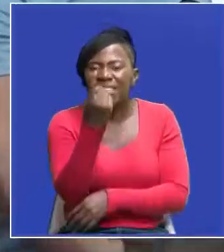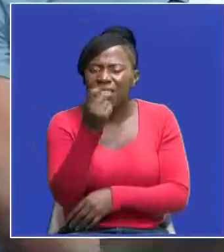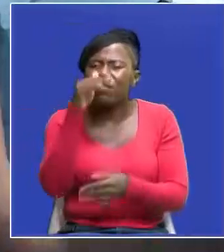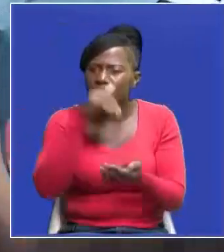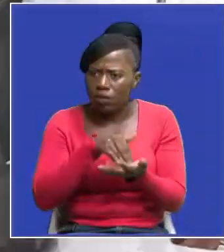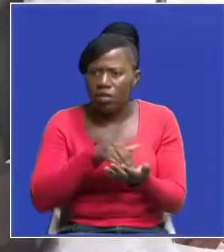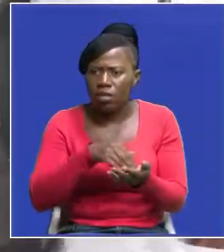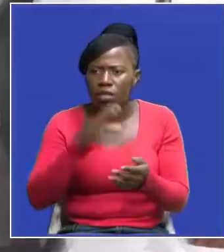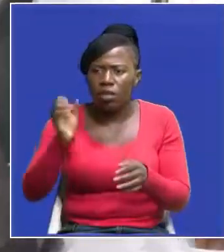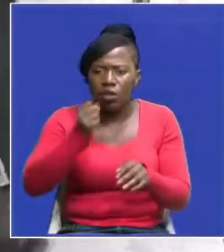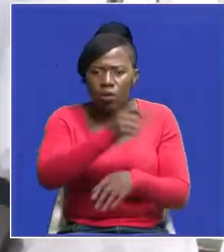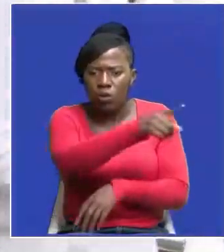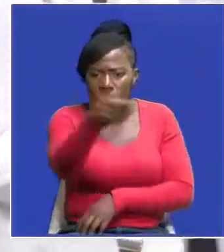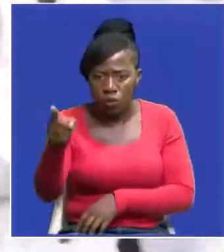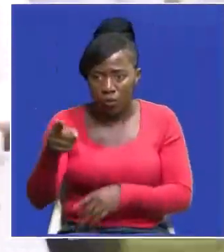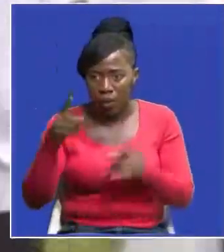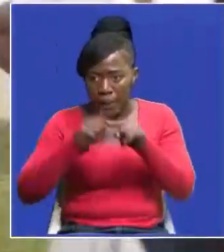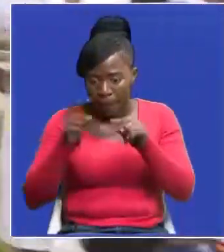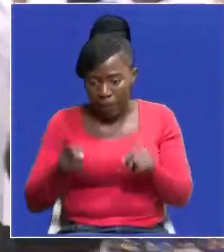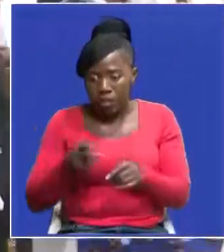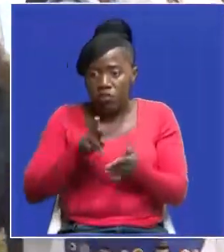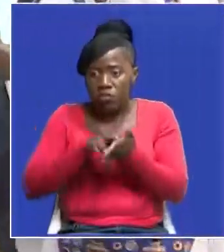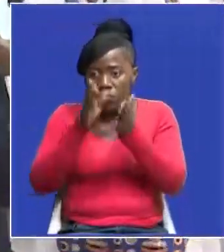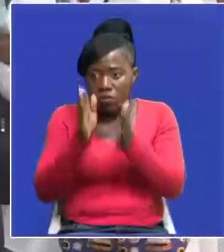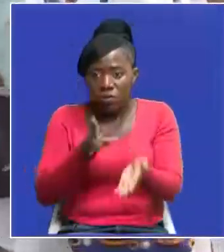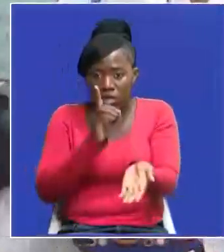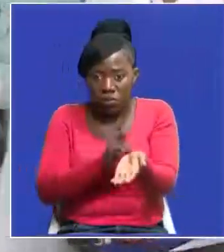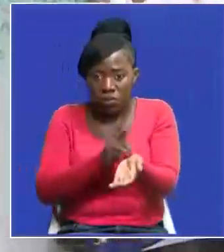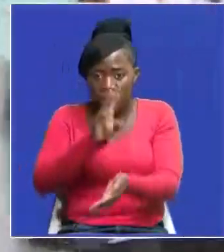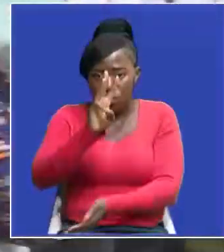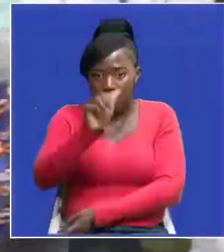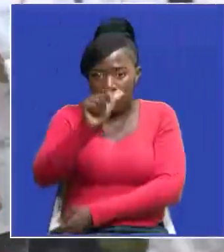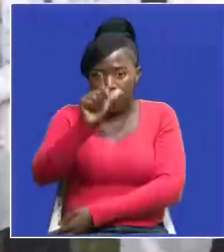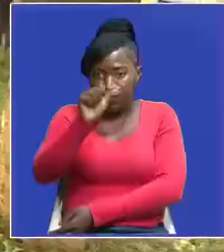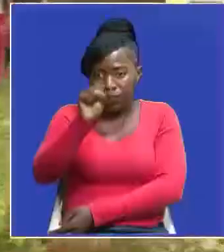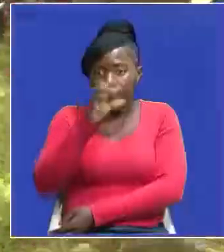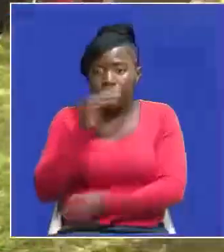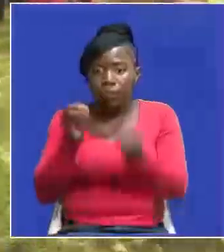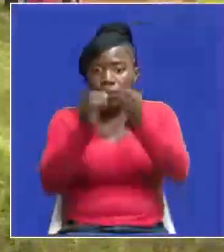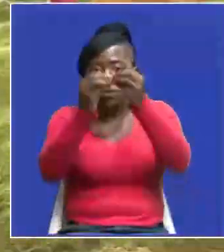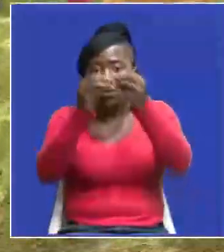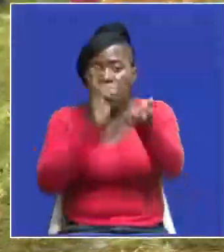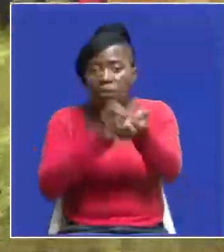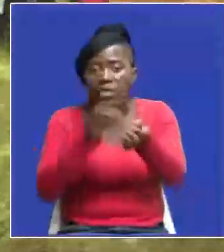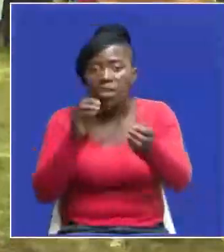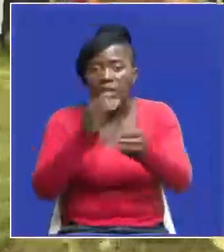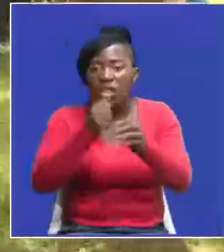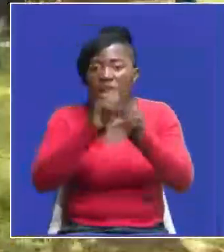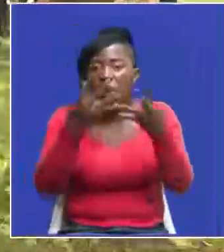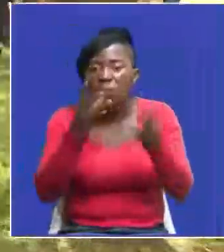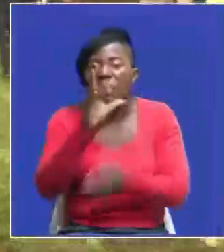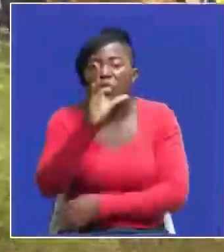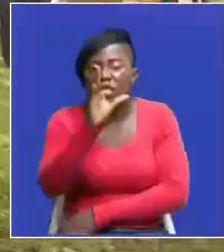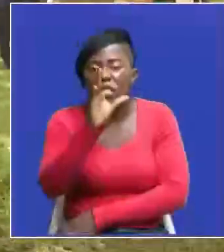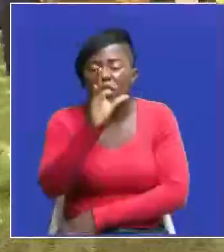that we are going to recruit. According to their representative, Dr. Wallace Ndumba, the total number of unemployed doctors stands at